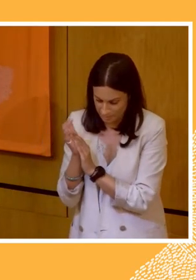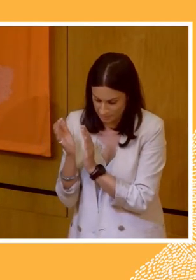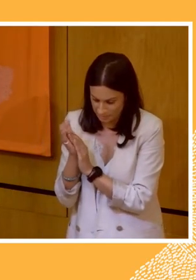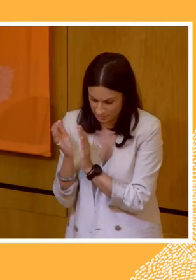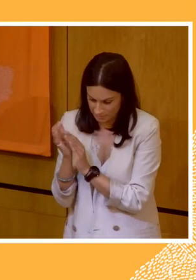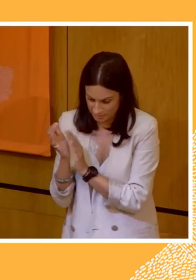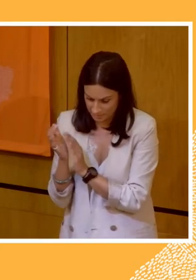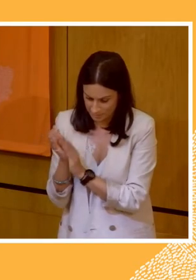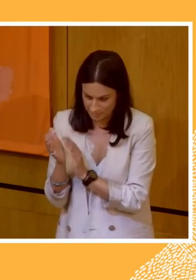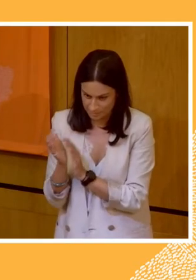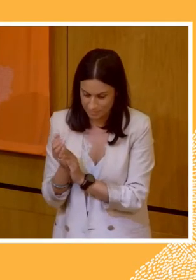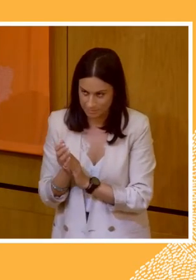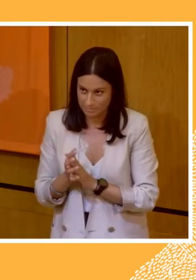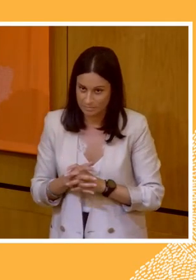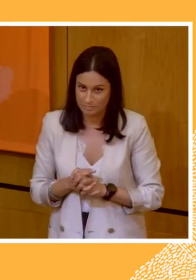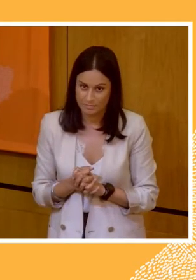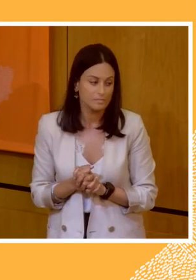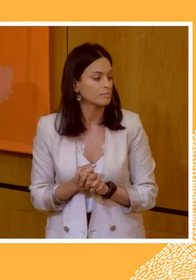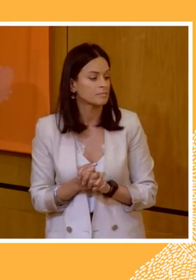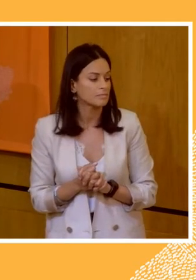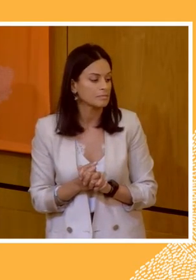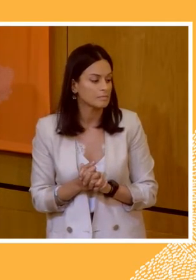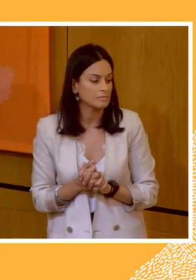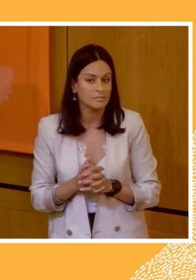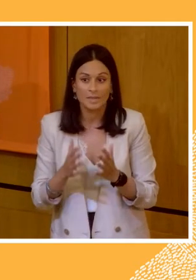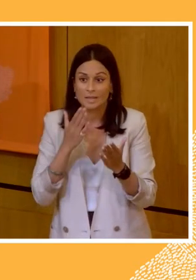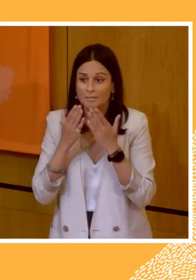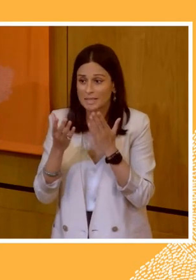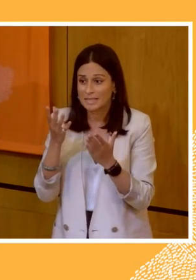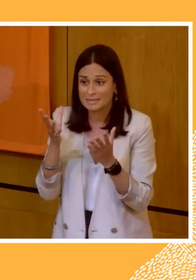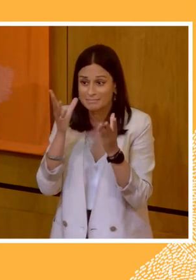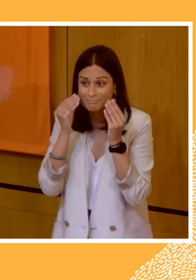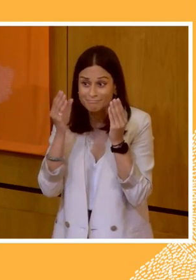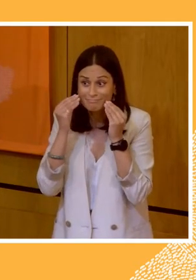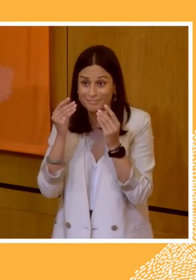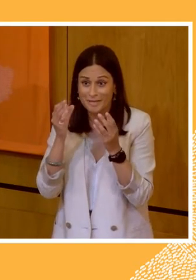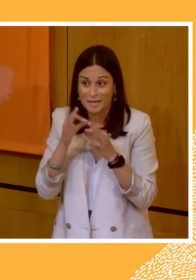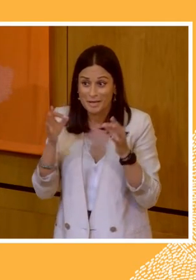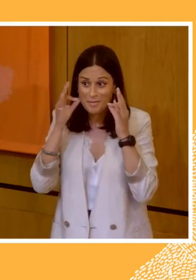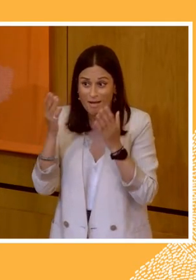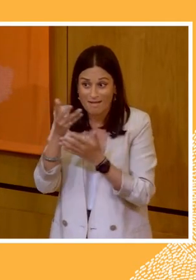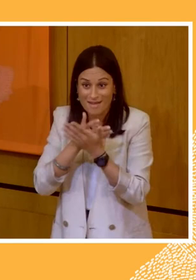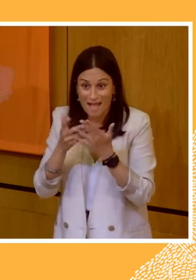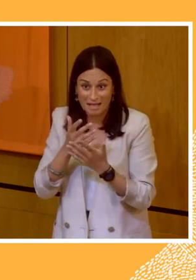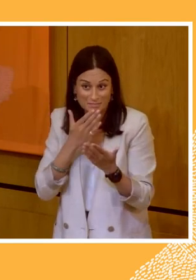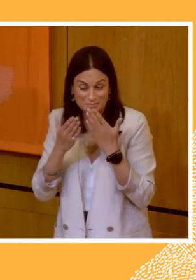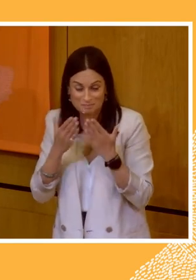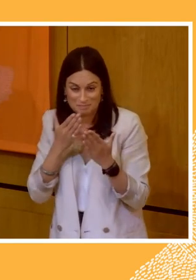And please listen to the podcast, I have to say.